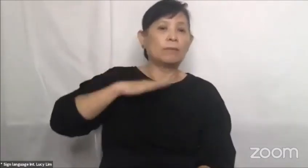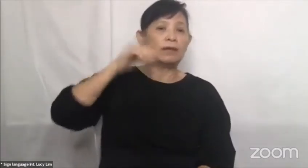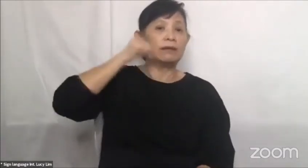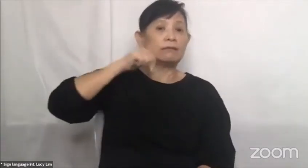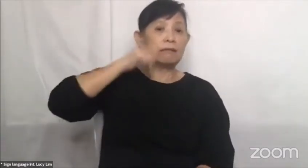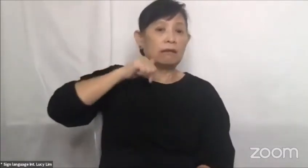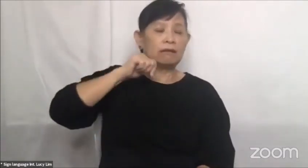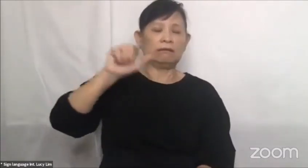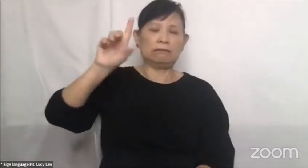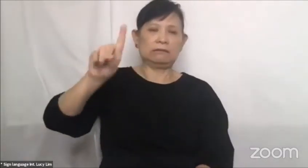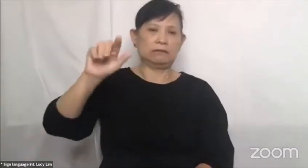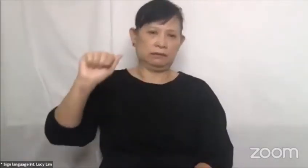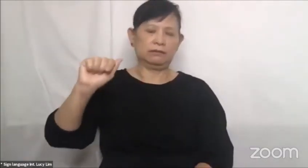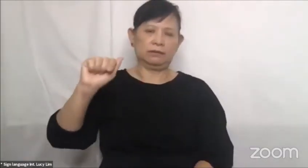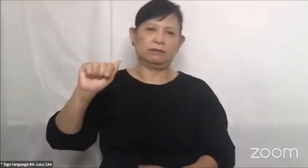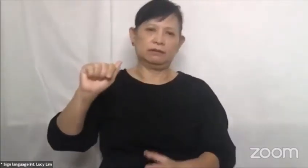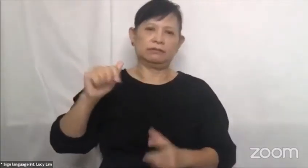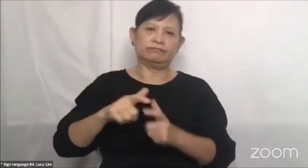as a result of